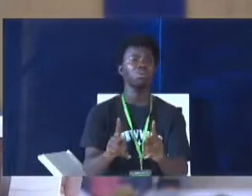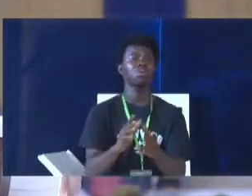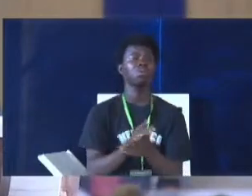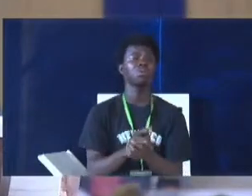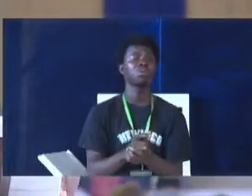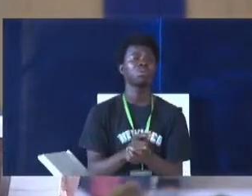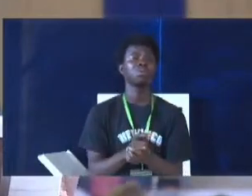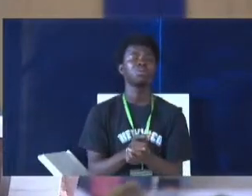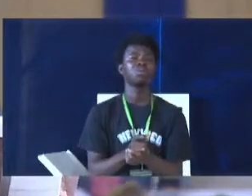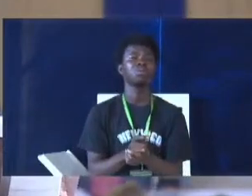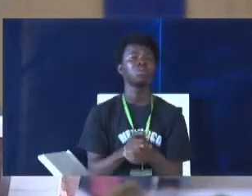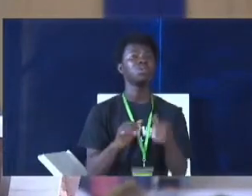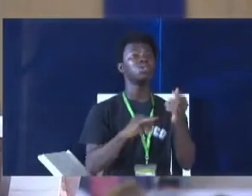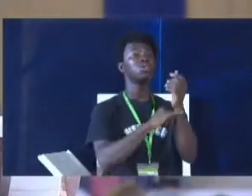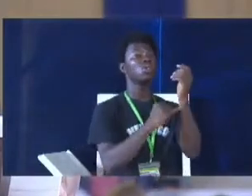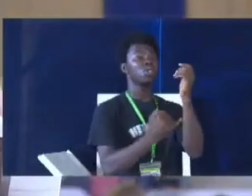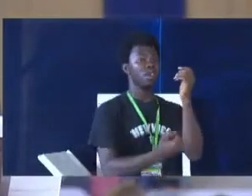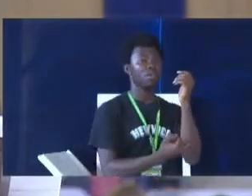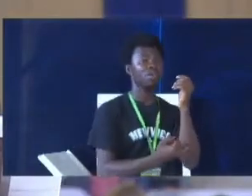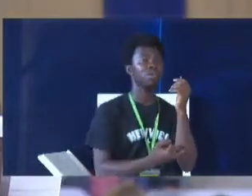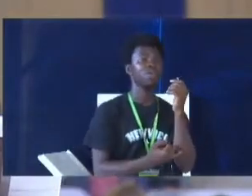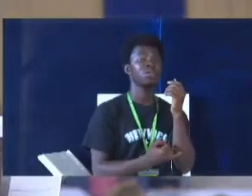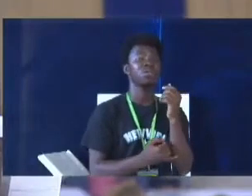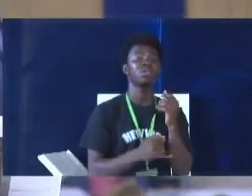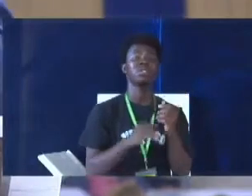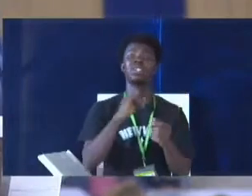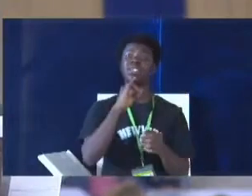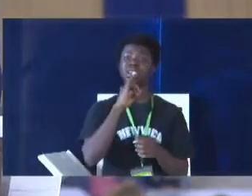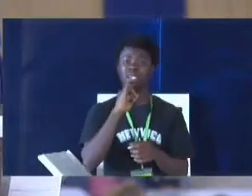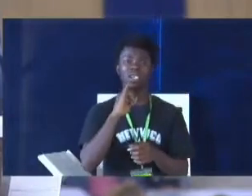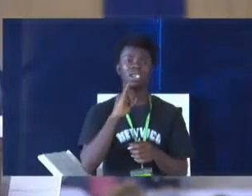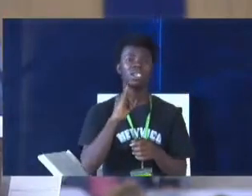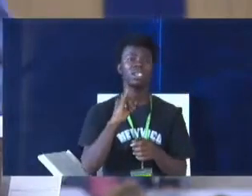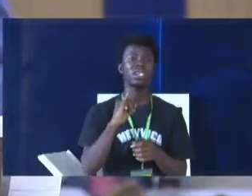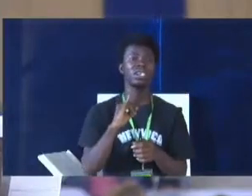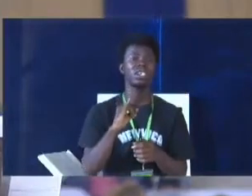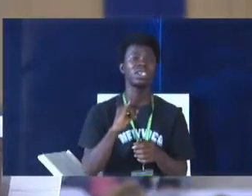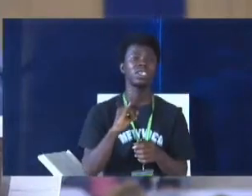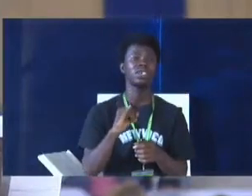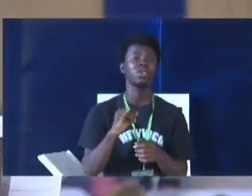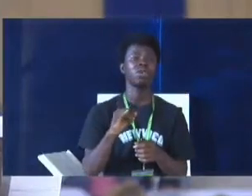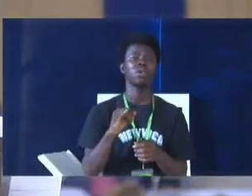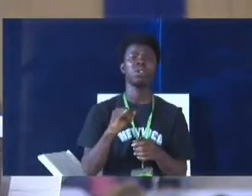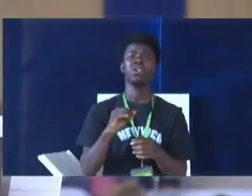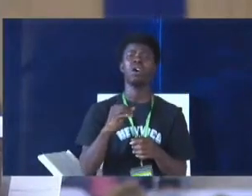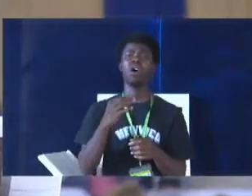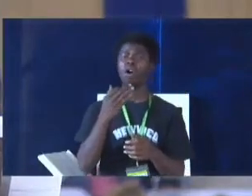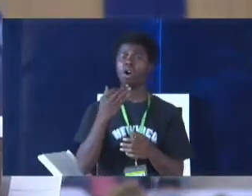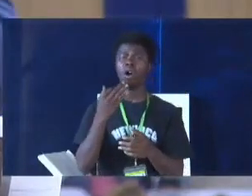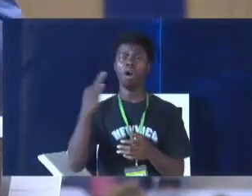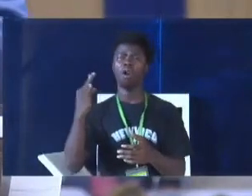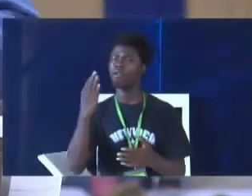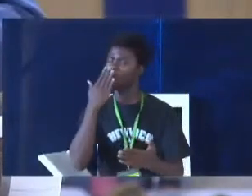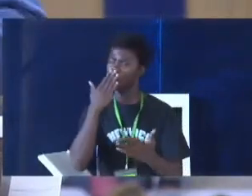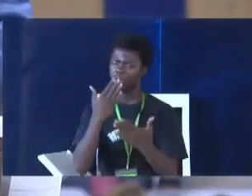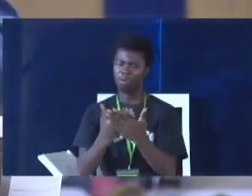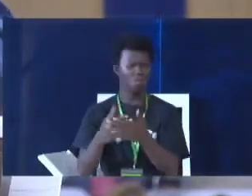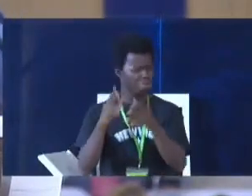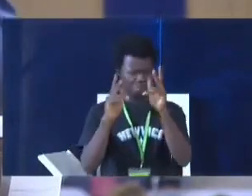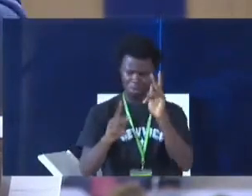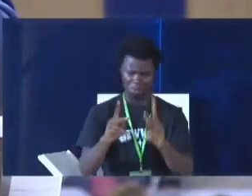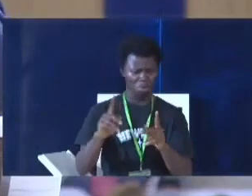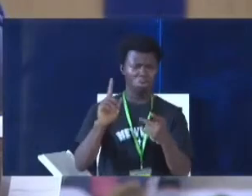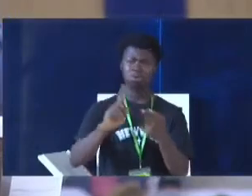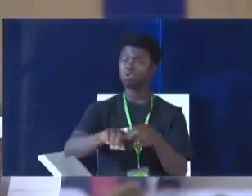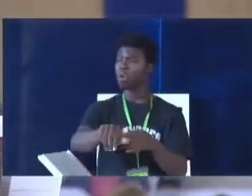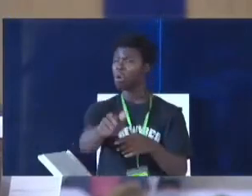You've, like Joseph, been stripped of your coat of many colors, that which seemed to